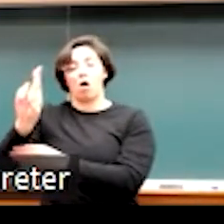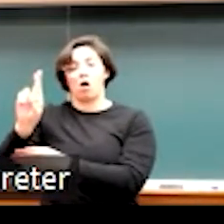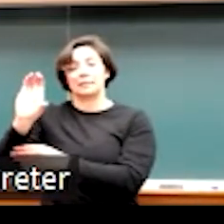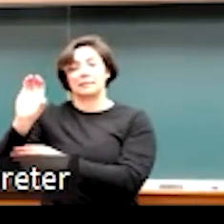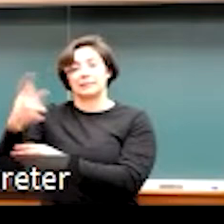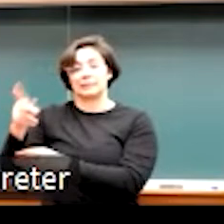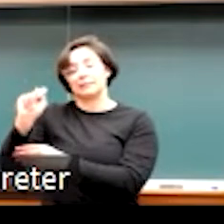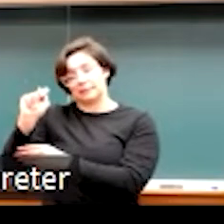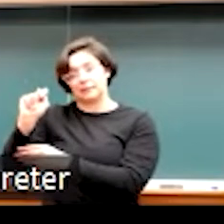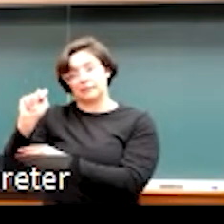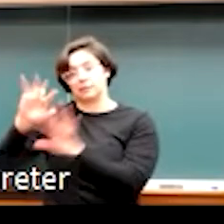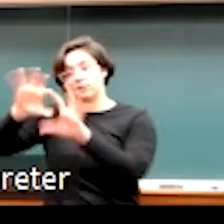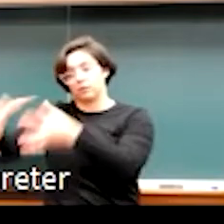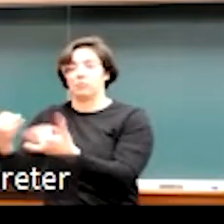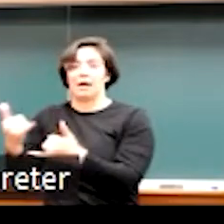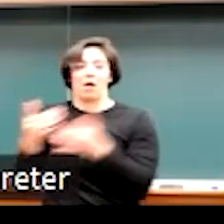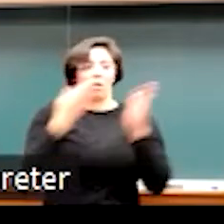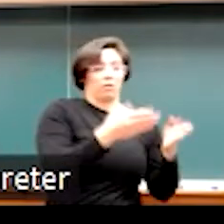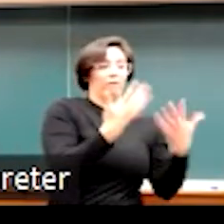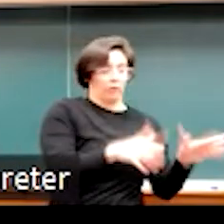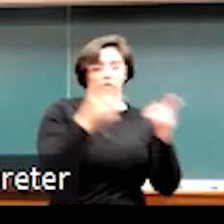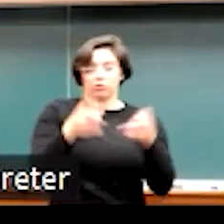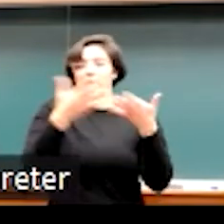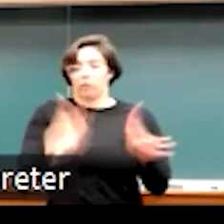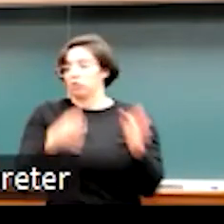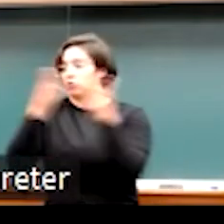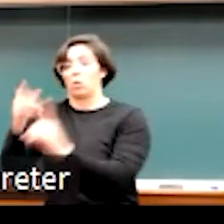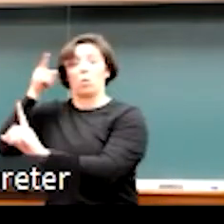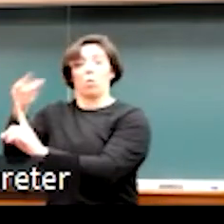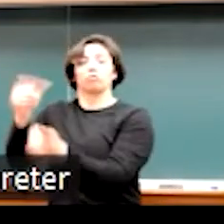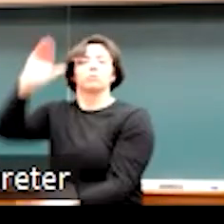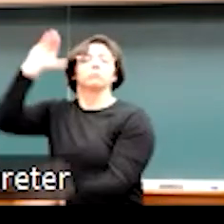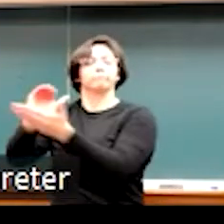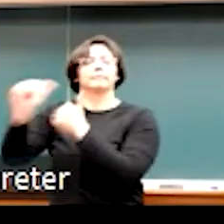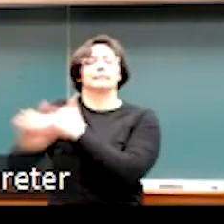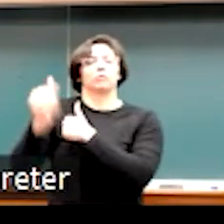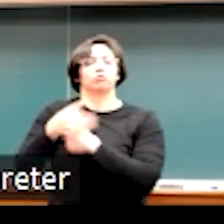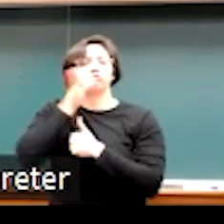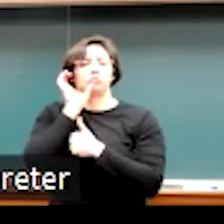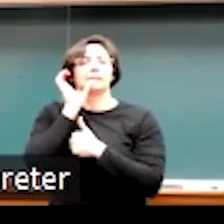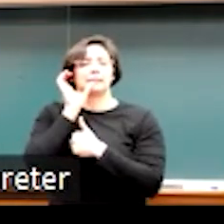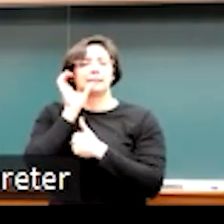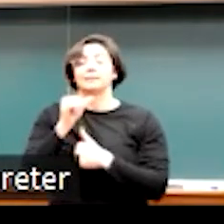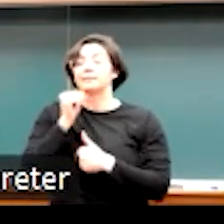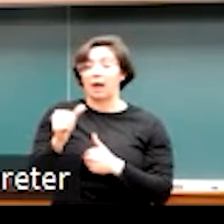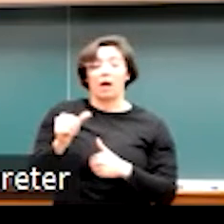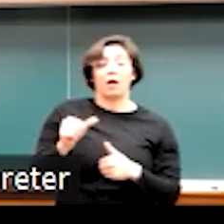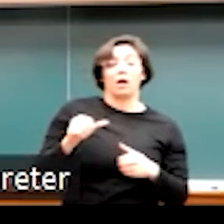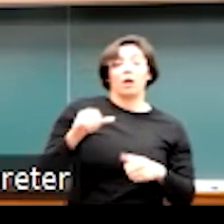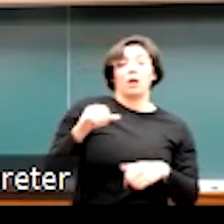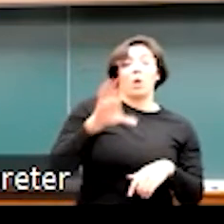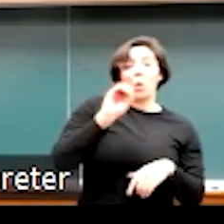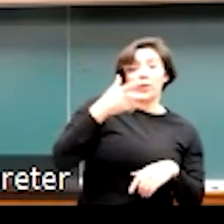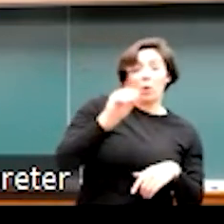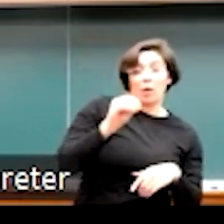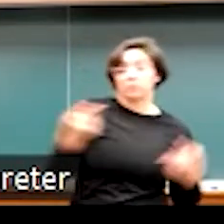this. And that goal is to reduce hazardous drinking. So not just co-use of alcohol and